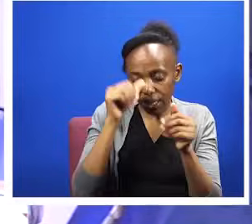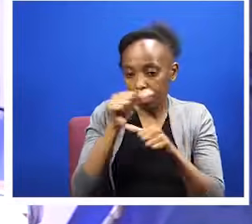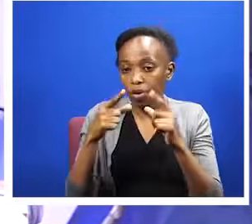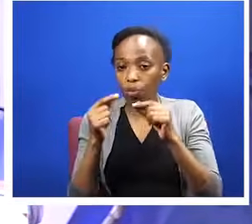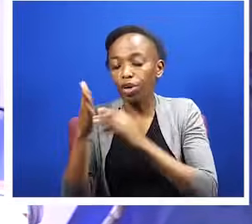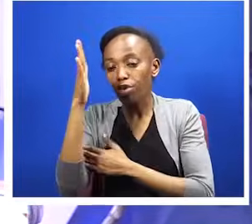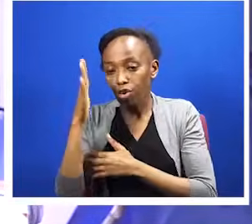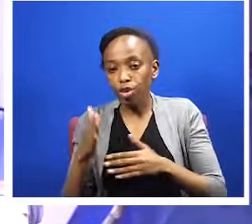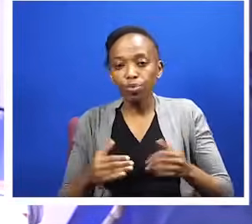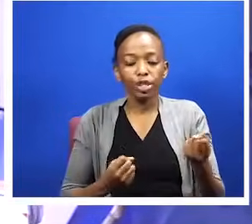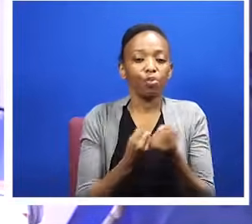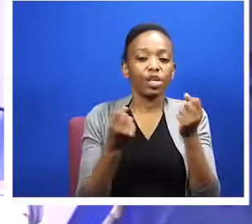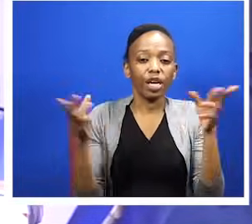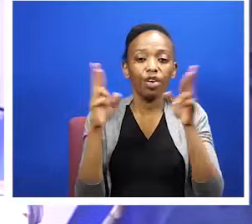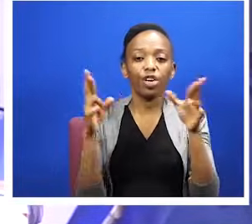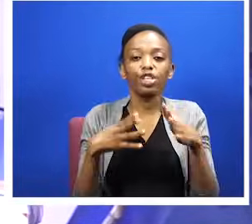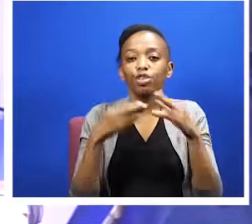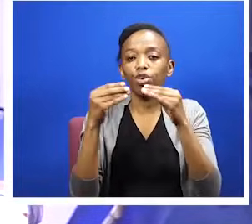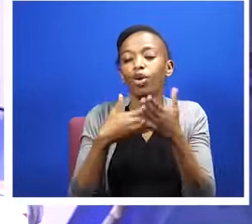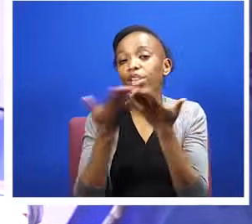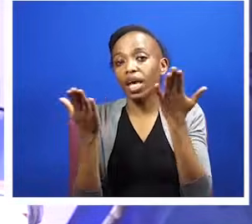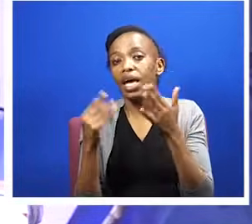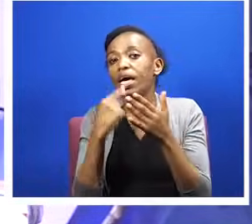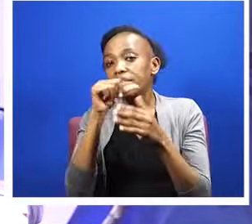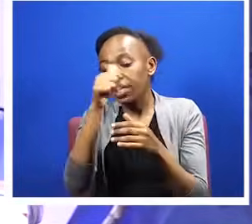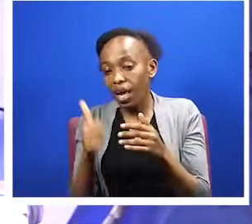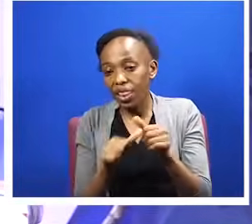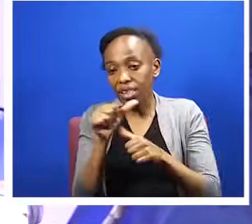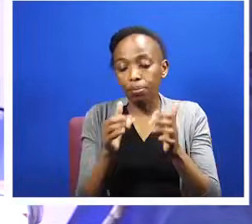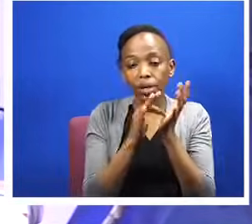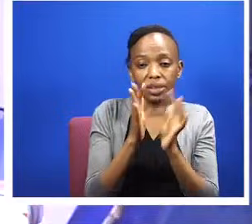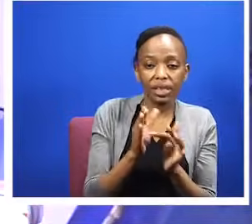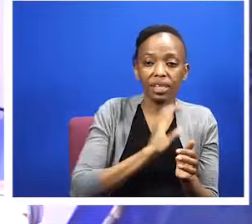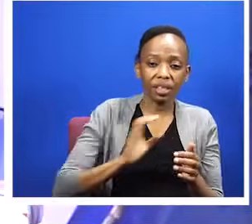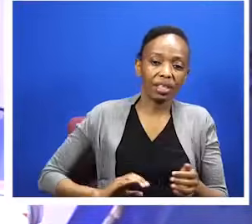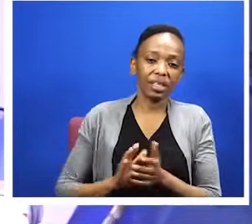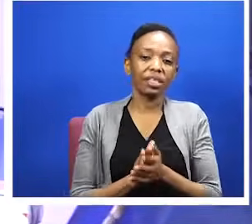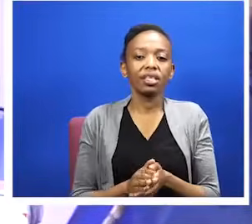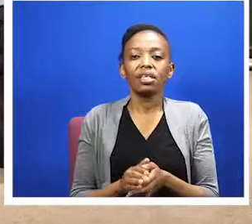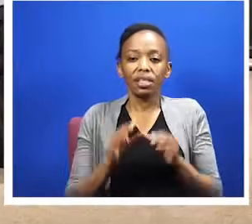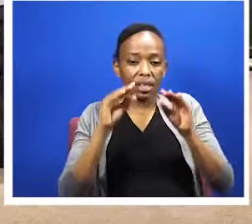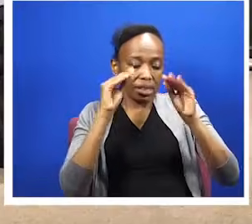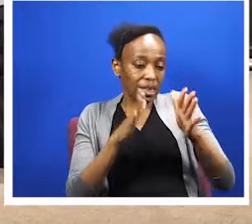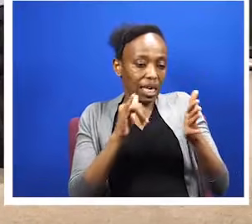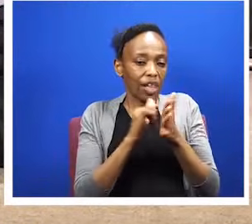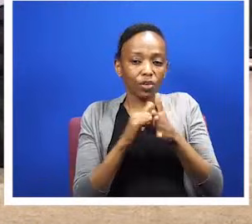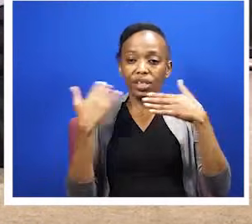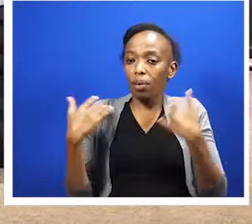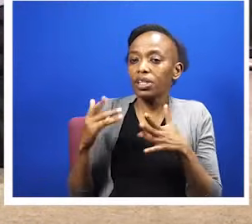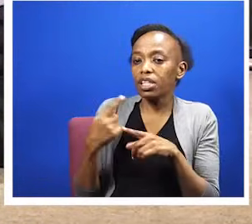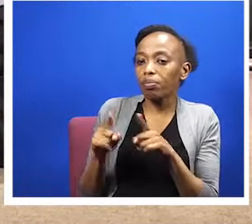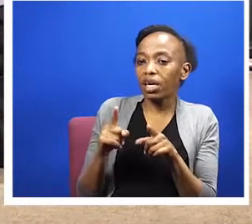God, you've been equipped, and now you're ready to go out there and tell others about Jesus Christ. Oh, Teacher Pam, that is so amazing. But one